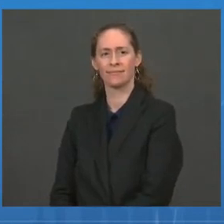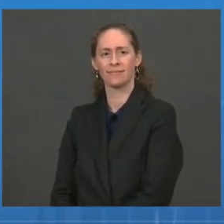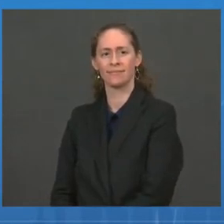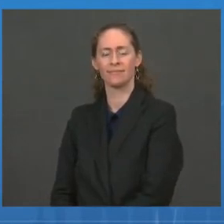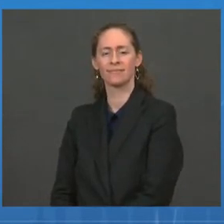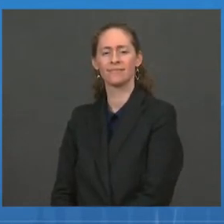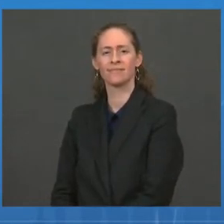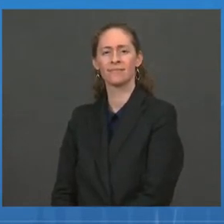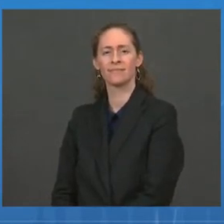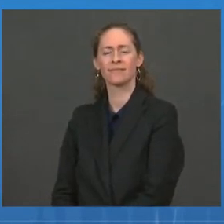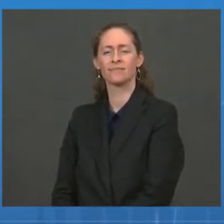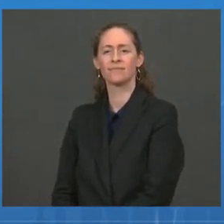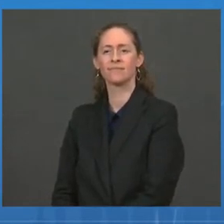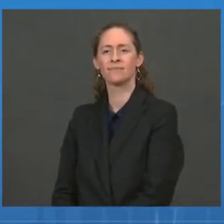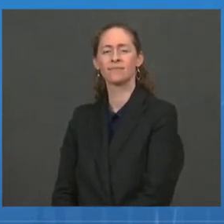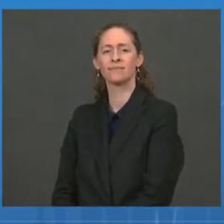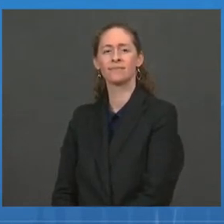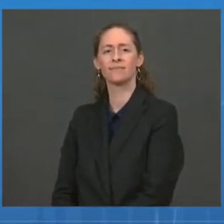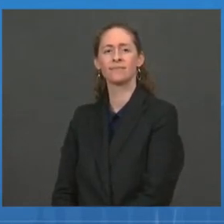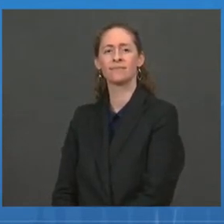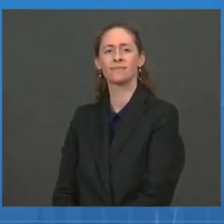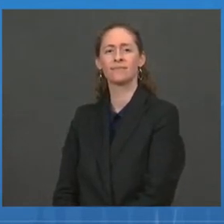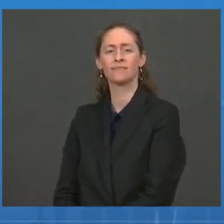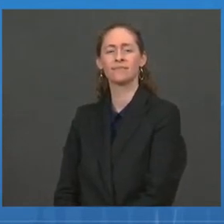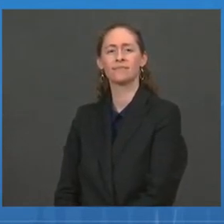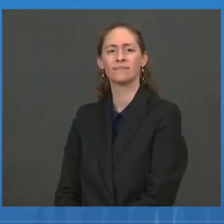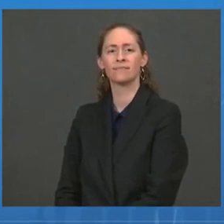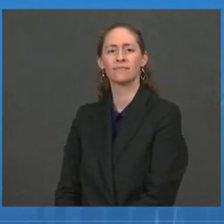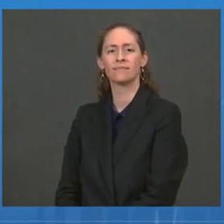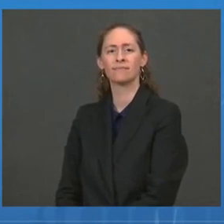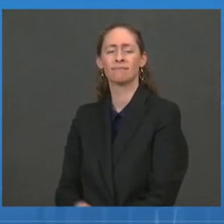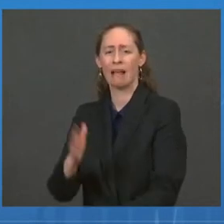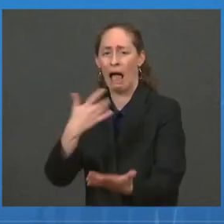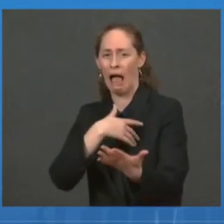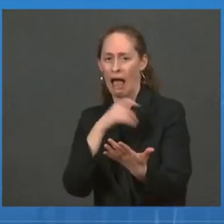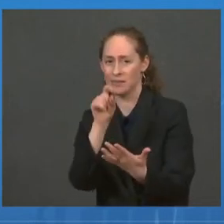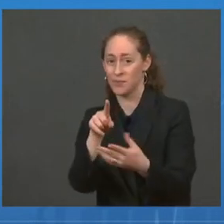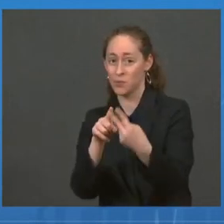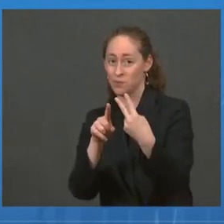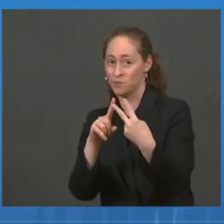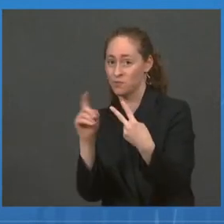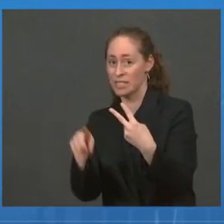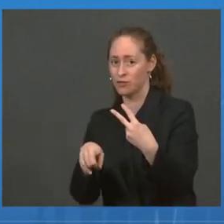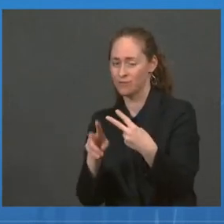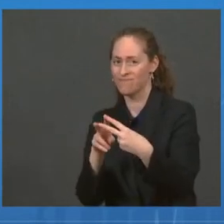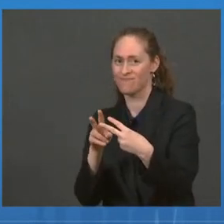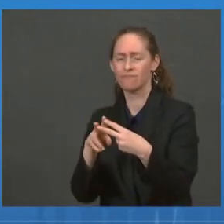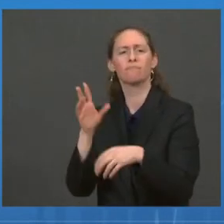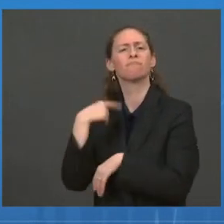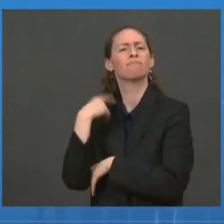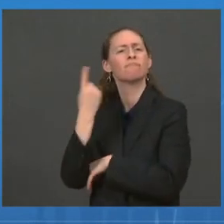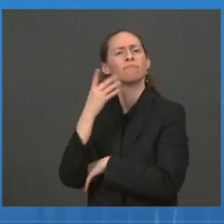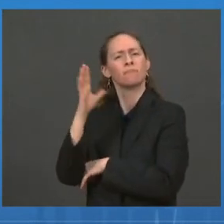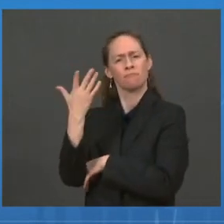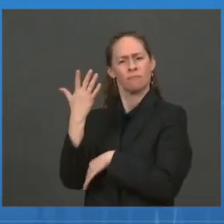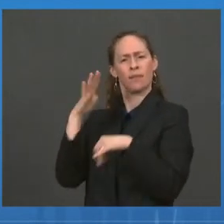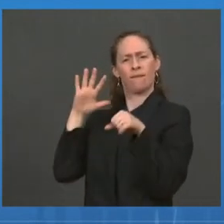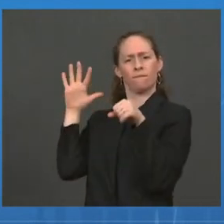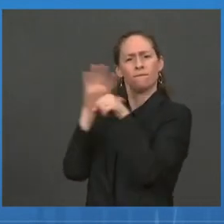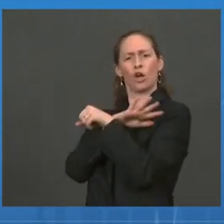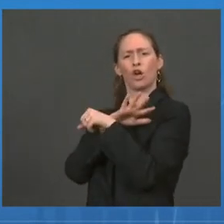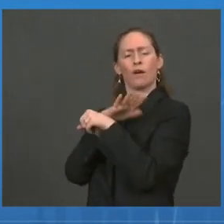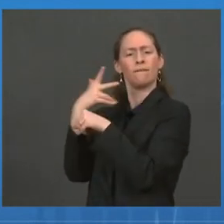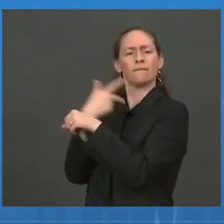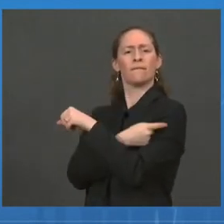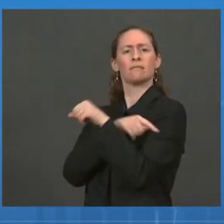thanks two quick ones for you one has your definition of fully vaccinated changed and if not do you expect that it will and